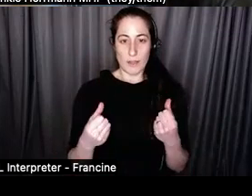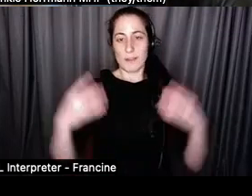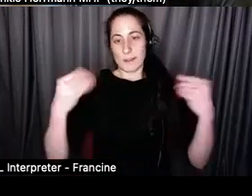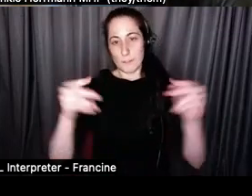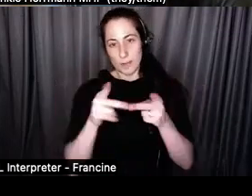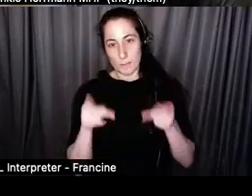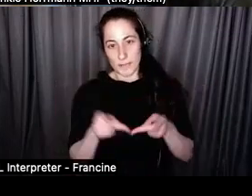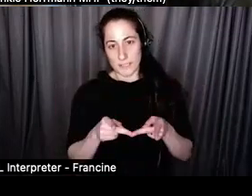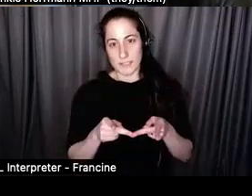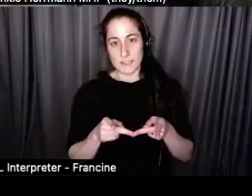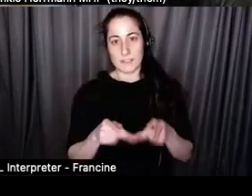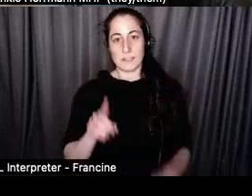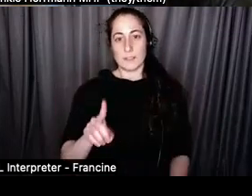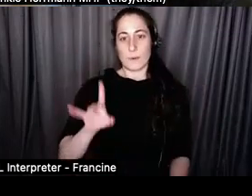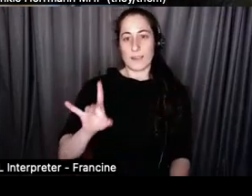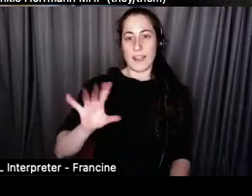at